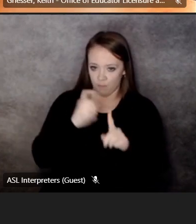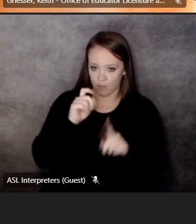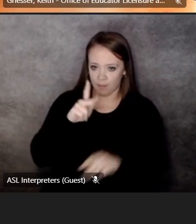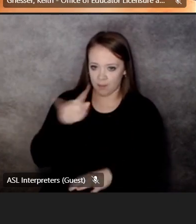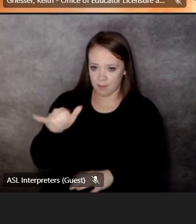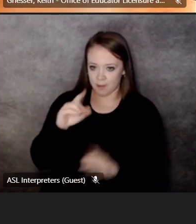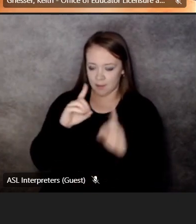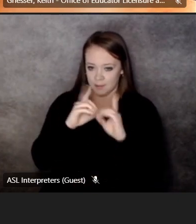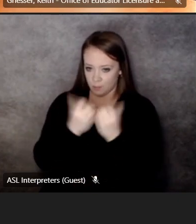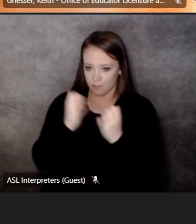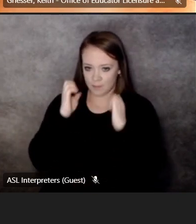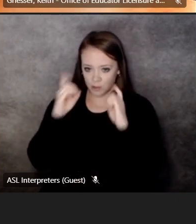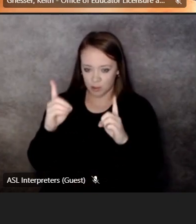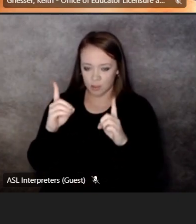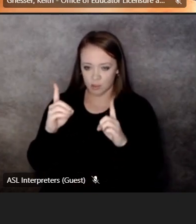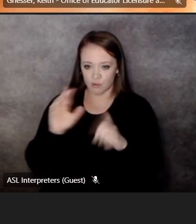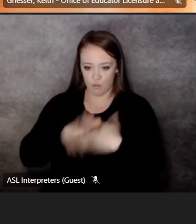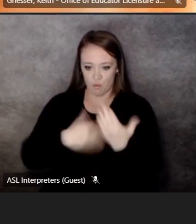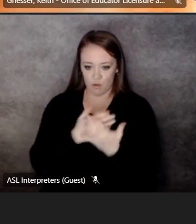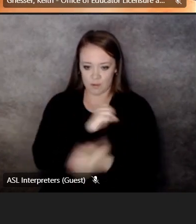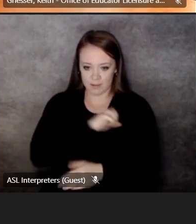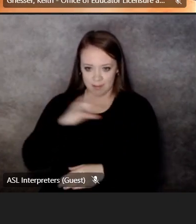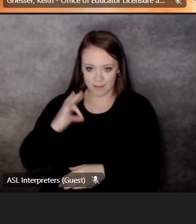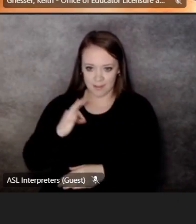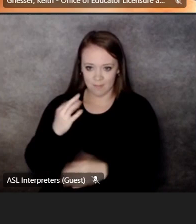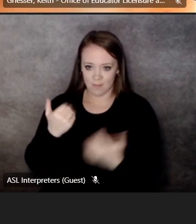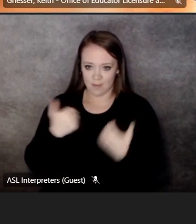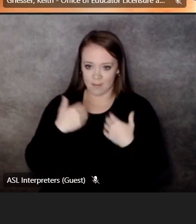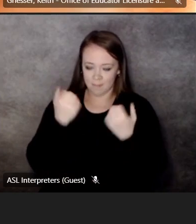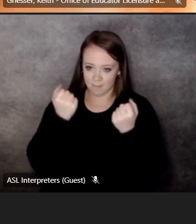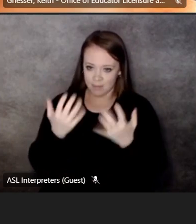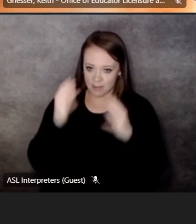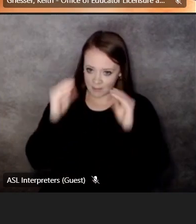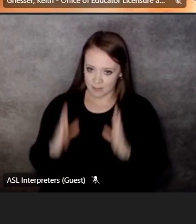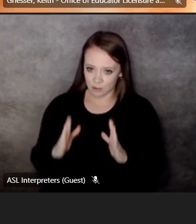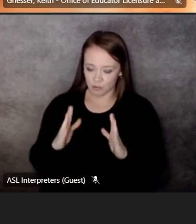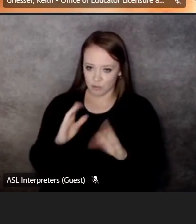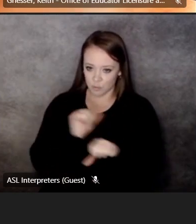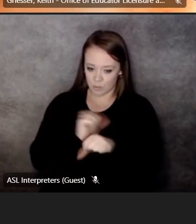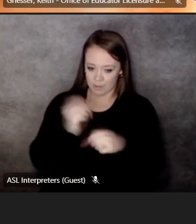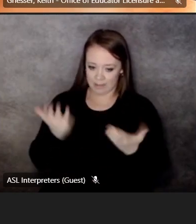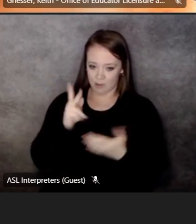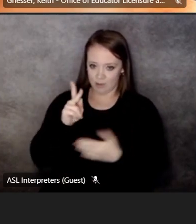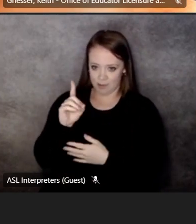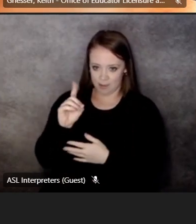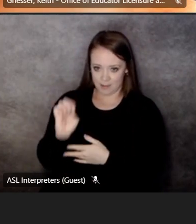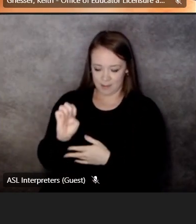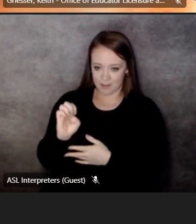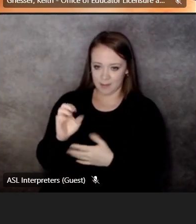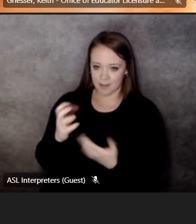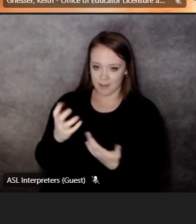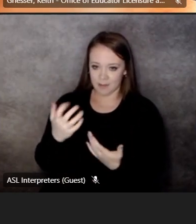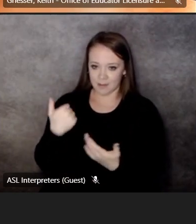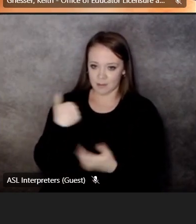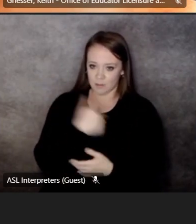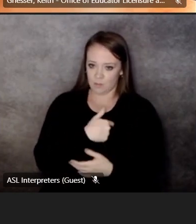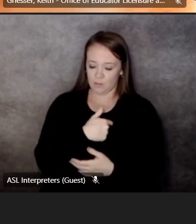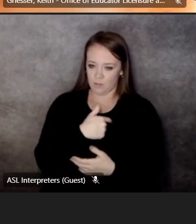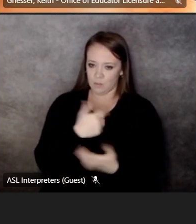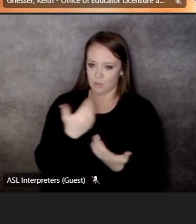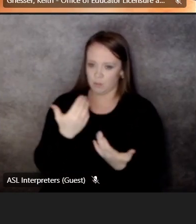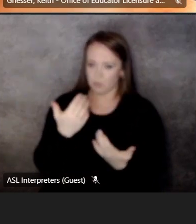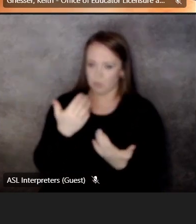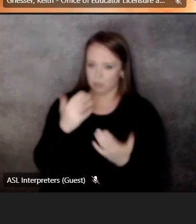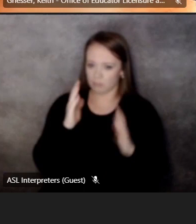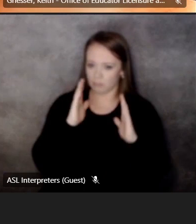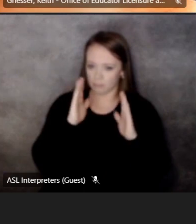many teachers, educators that work on staff at KDE. We're reverent of the work that teachers do, so we're grateful and